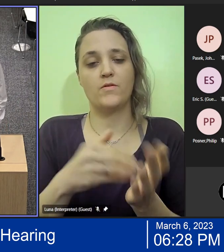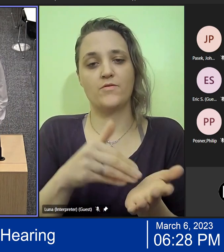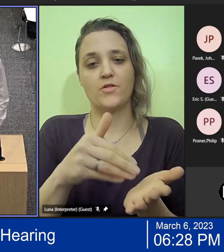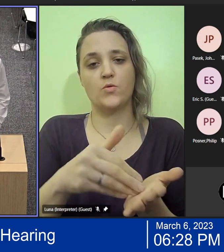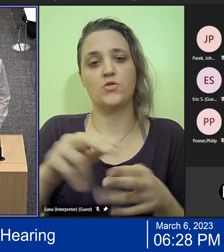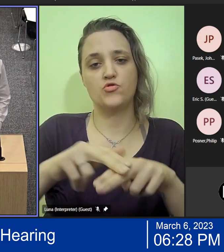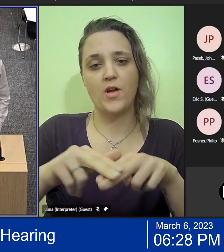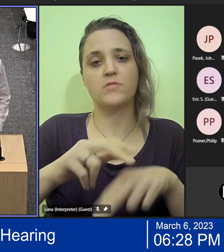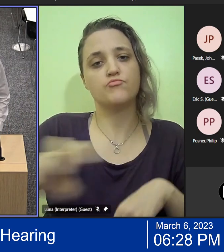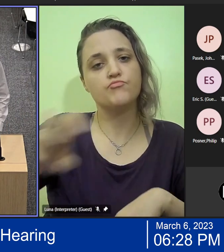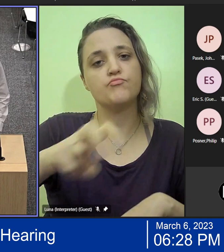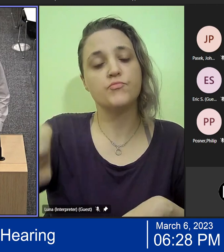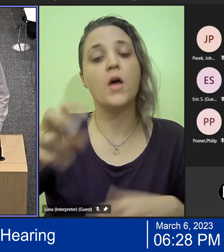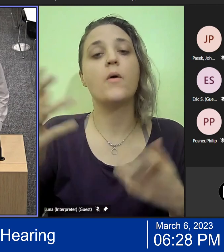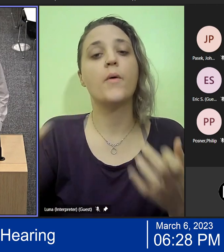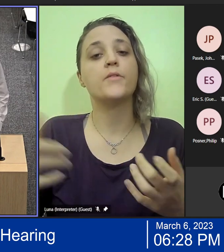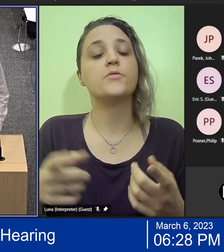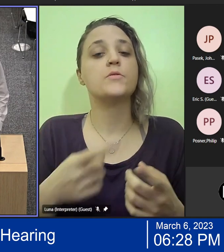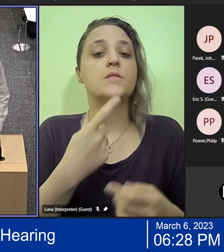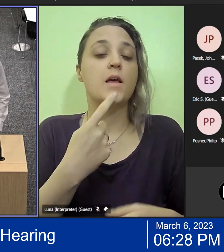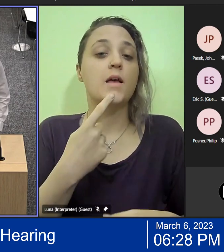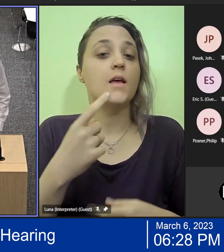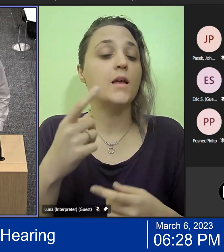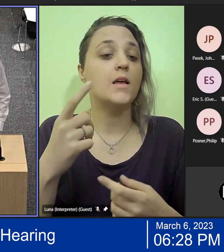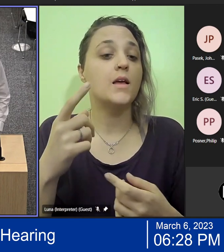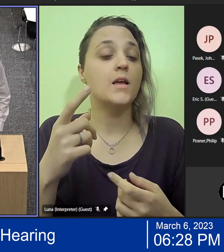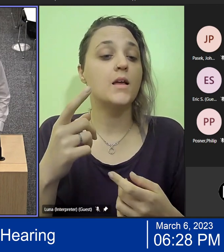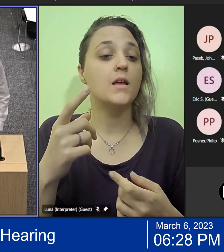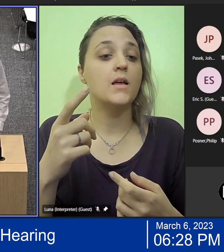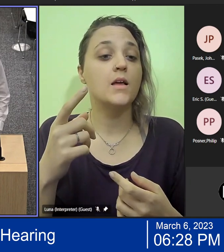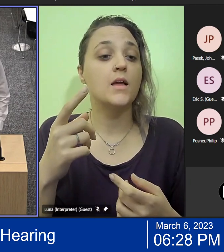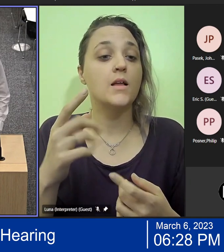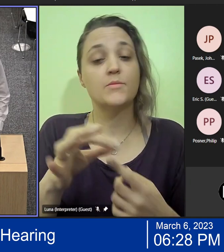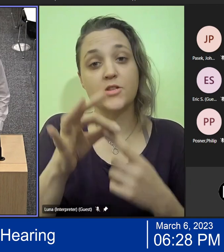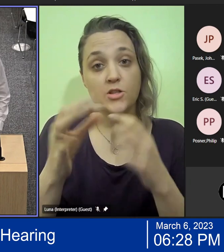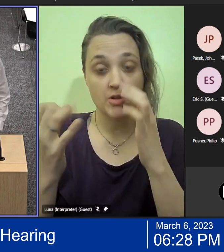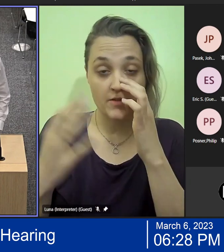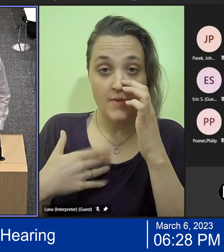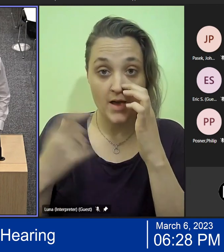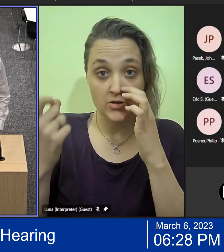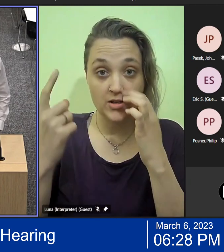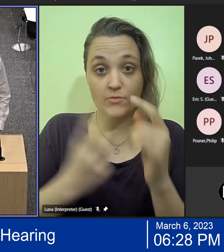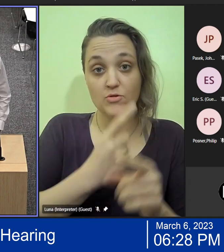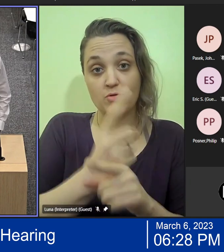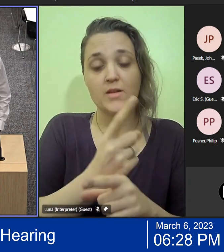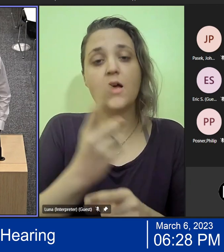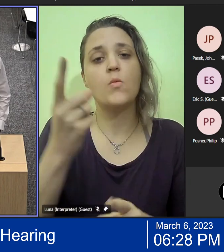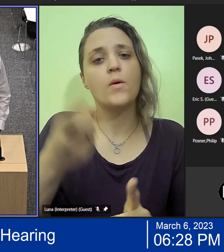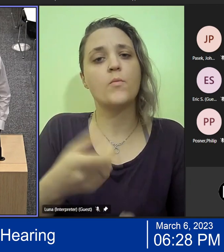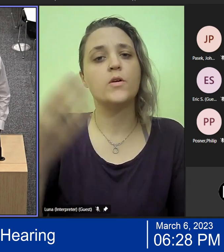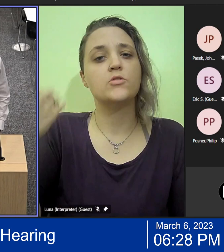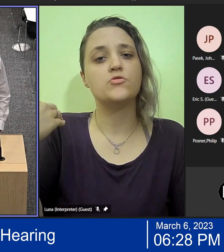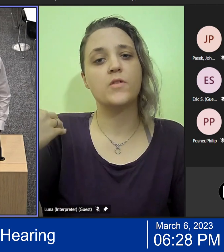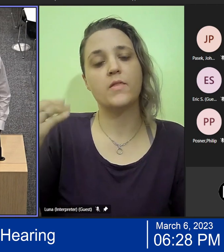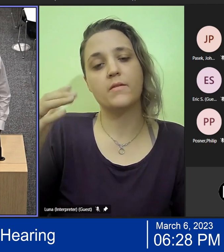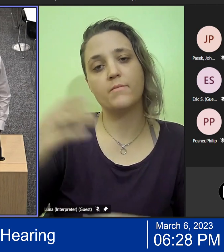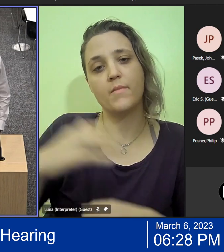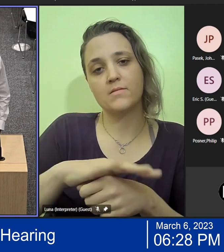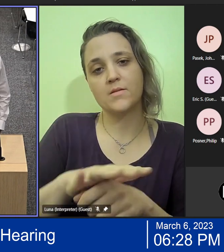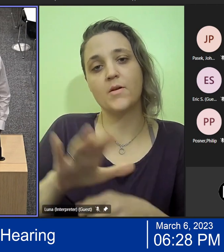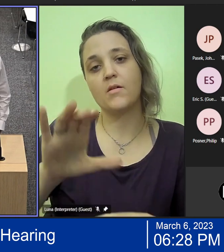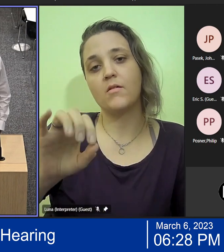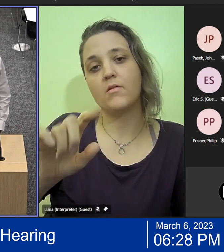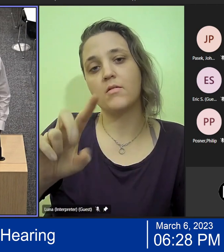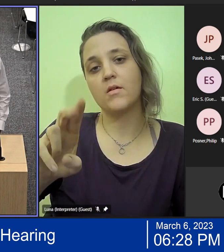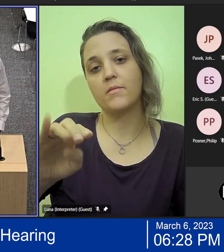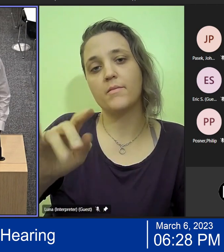to have more frequent trains going there. I want to point out in particular, if my understanding was correct, at one point during the